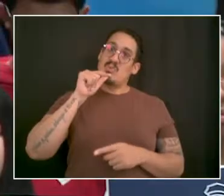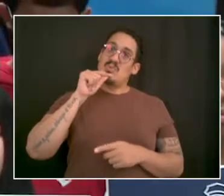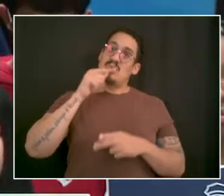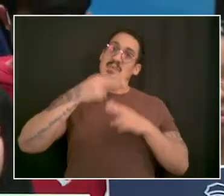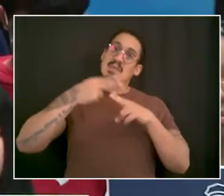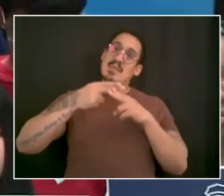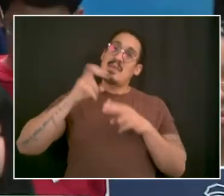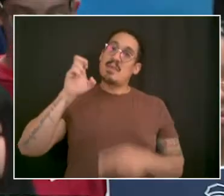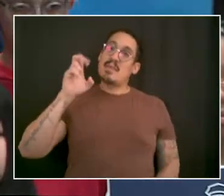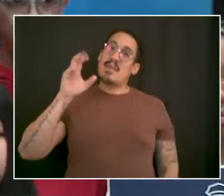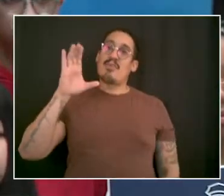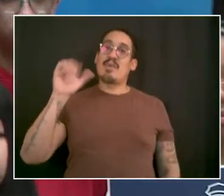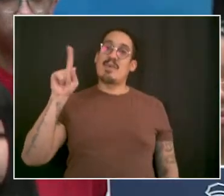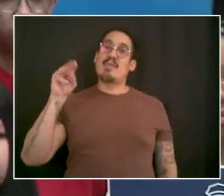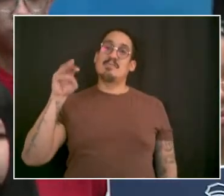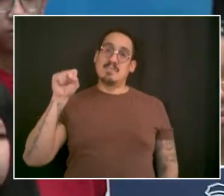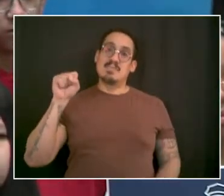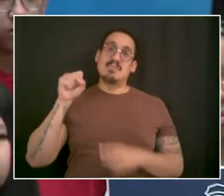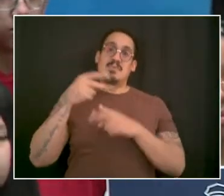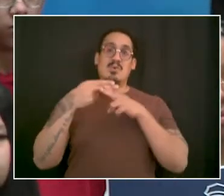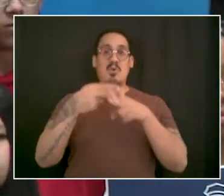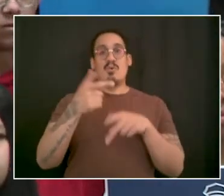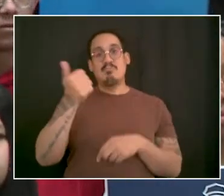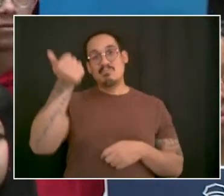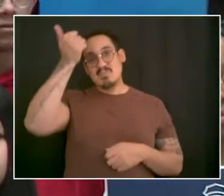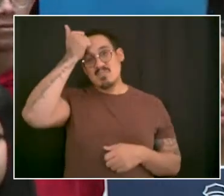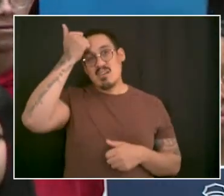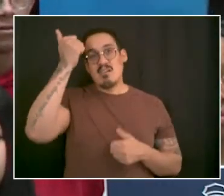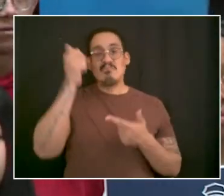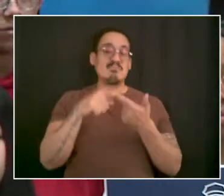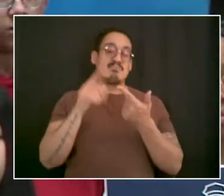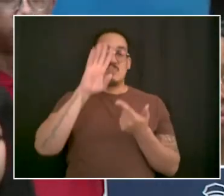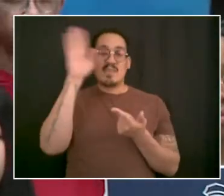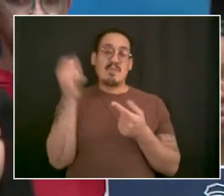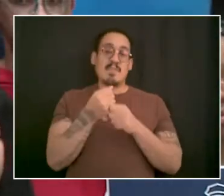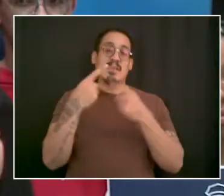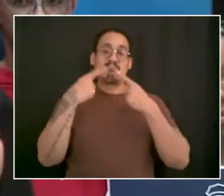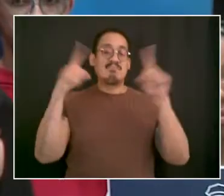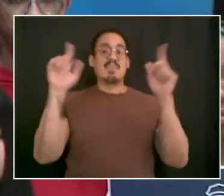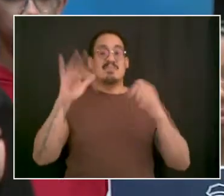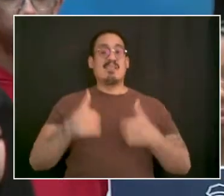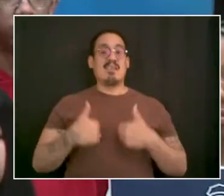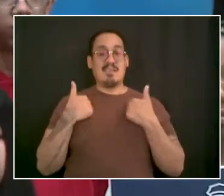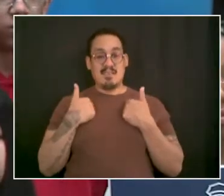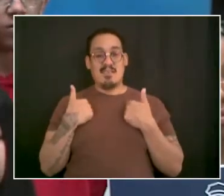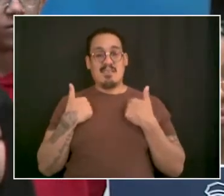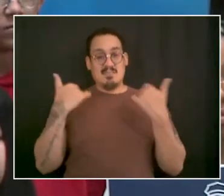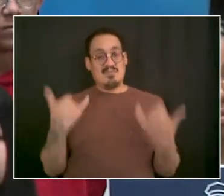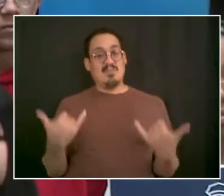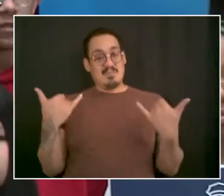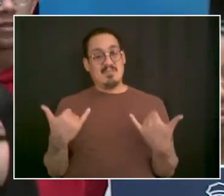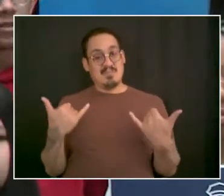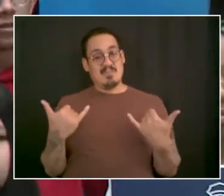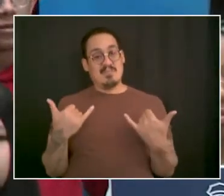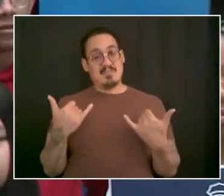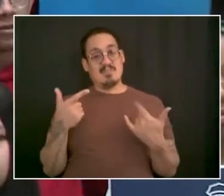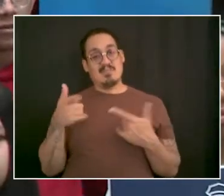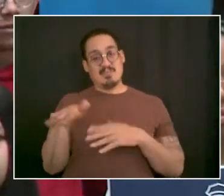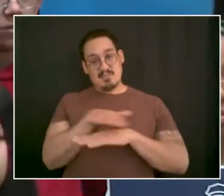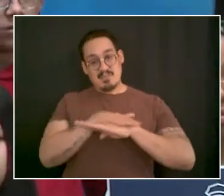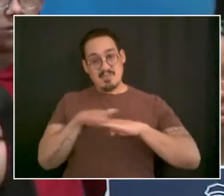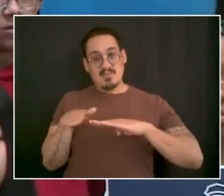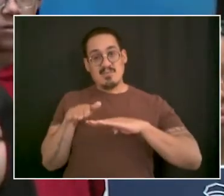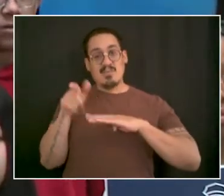They called him the dumb student. They said he'll never make anything in his life. But right now, you're sitting on the stage with that